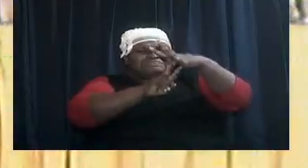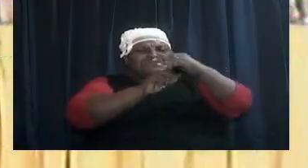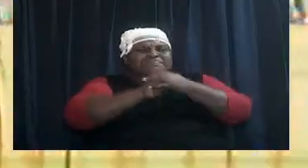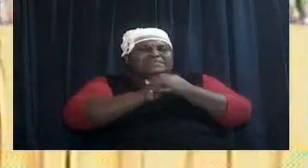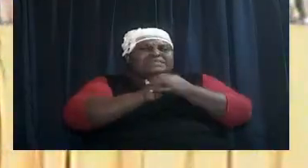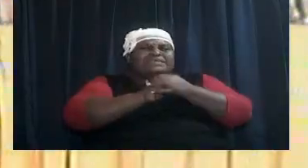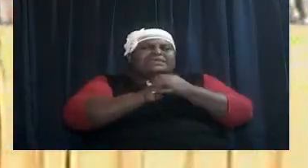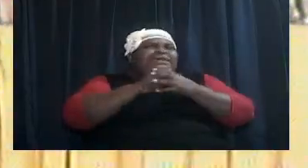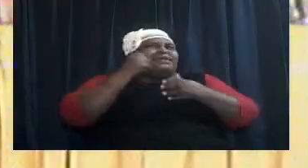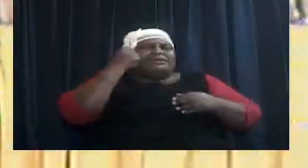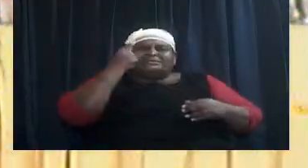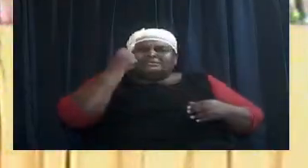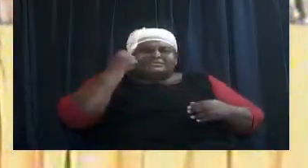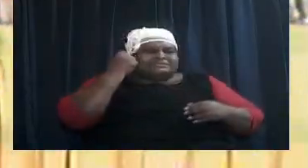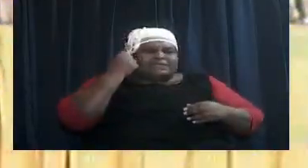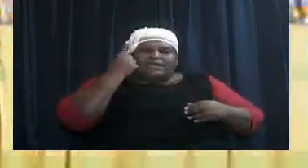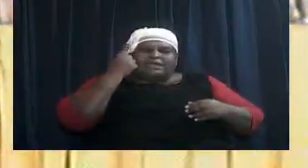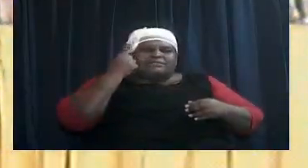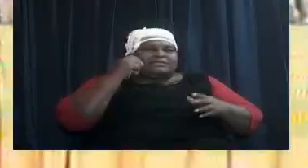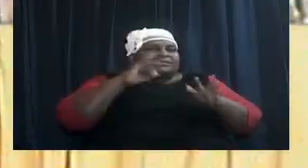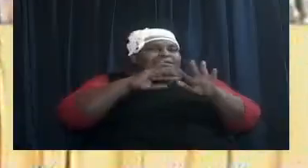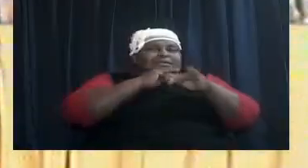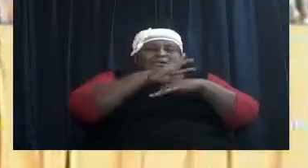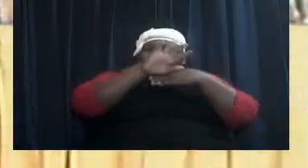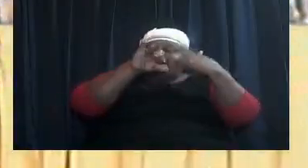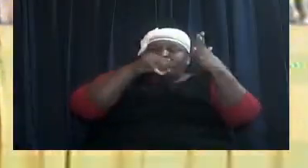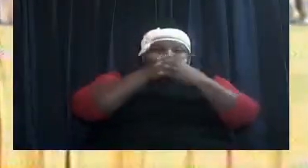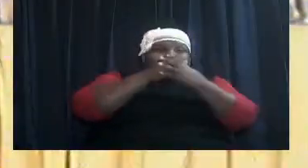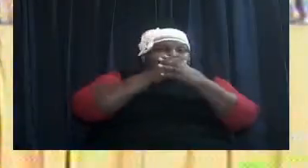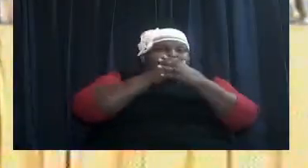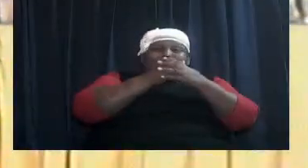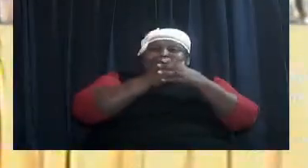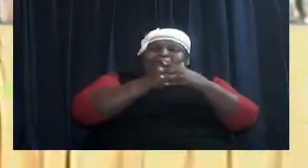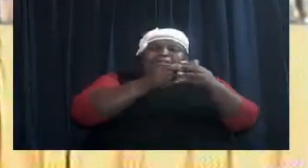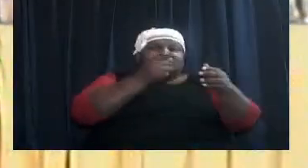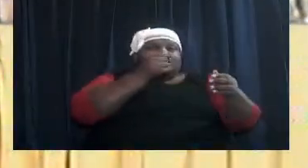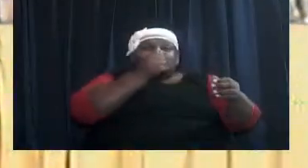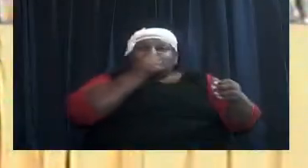and I understand all mystery, not some, you know,